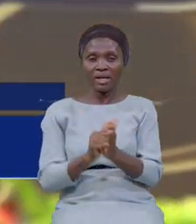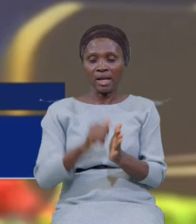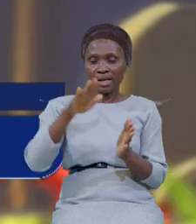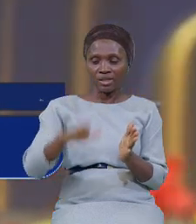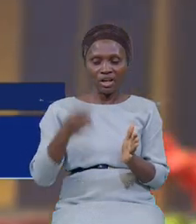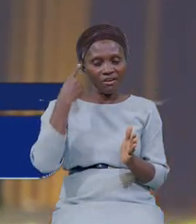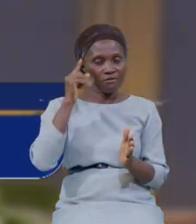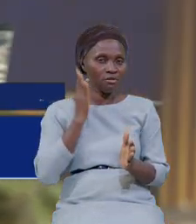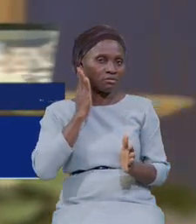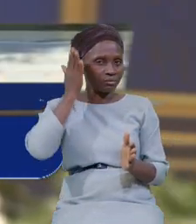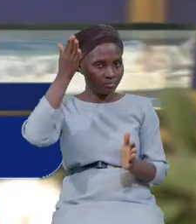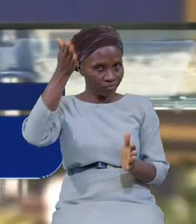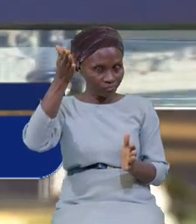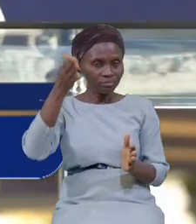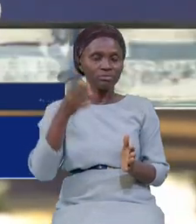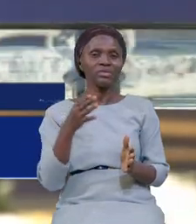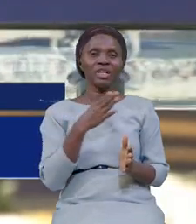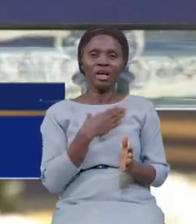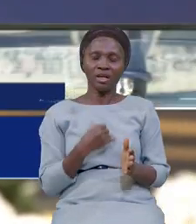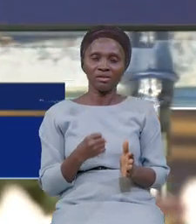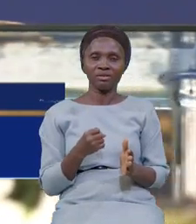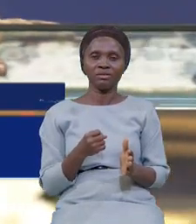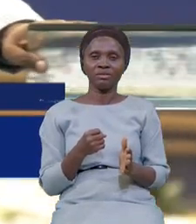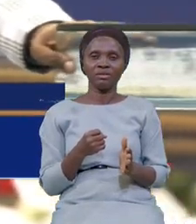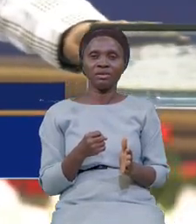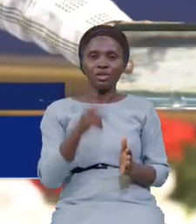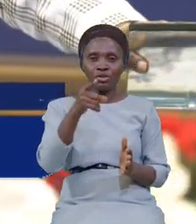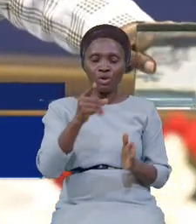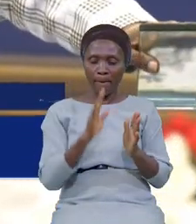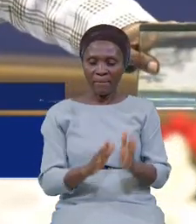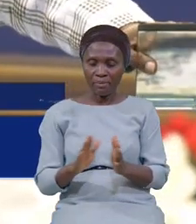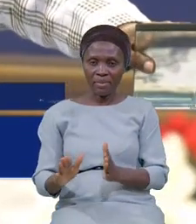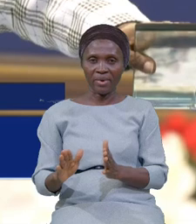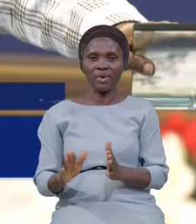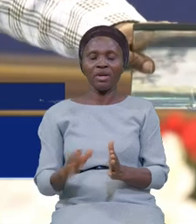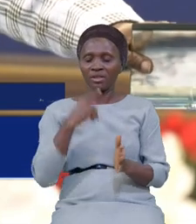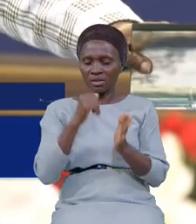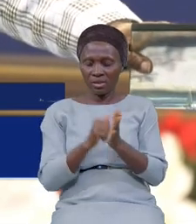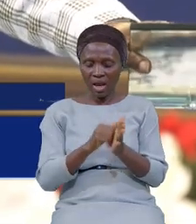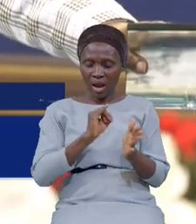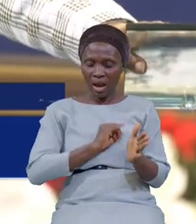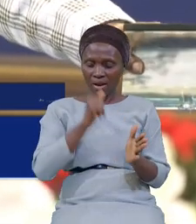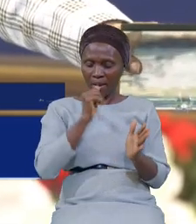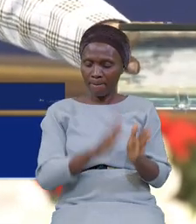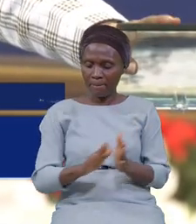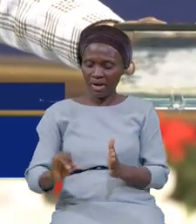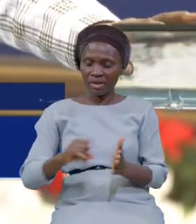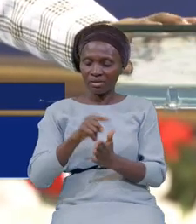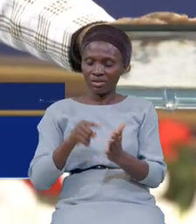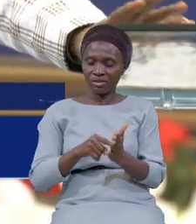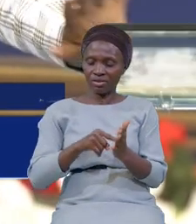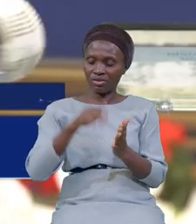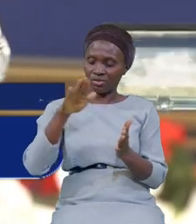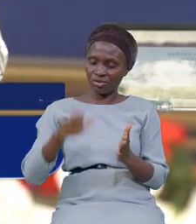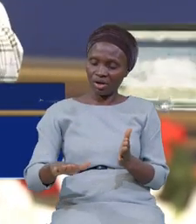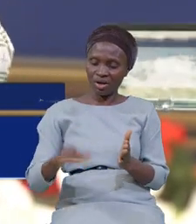impact, your words to your neighbor's children. I'm preparing this for the future of the